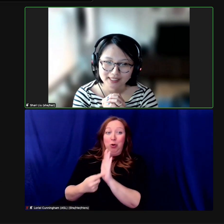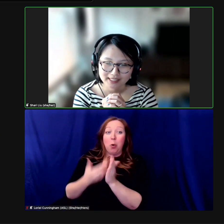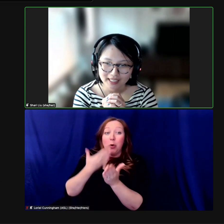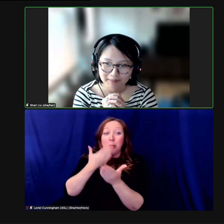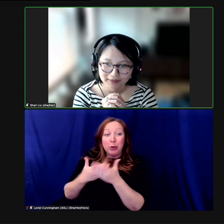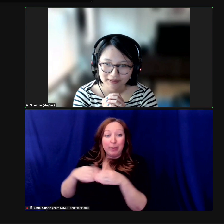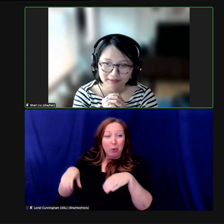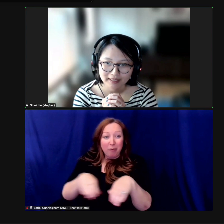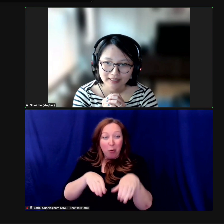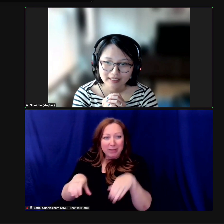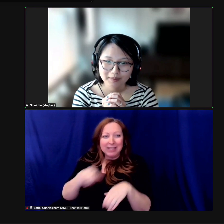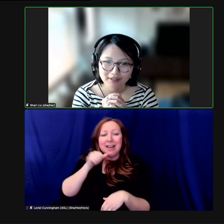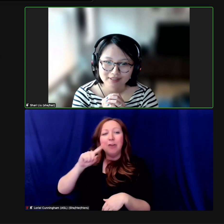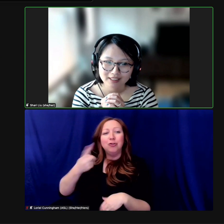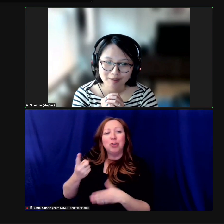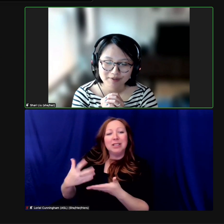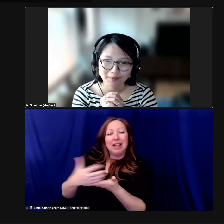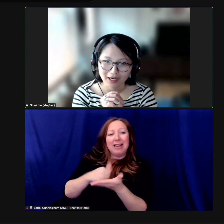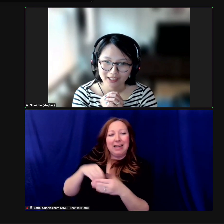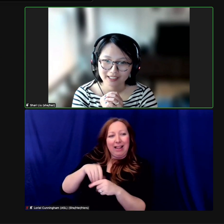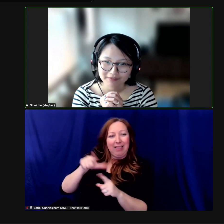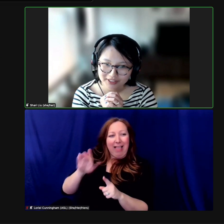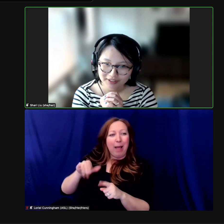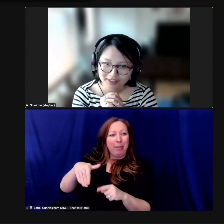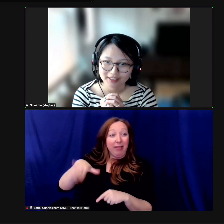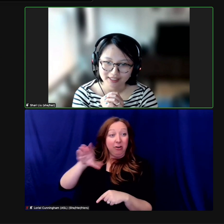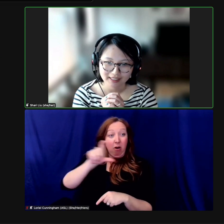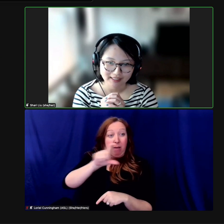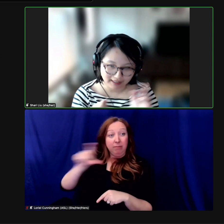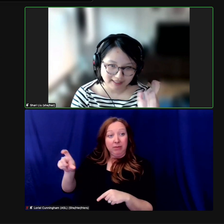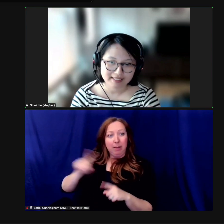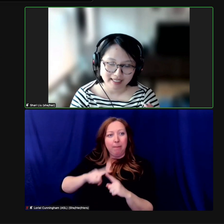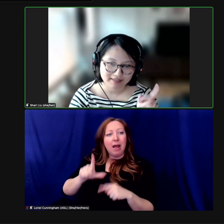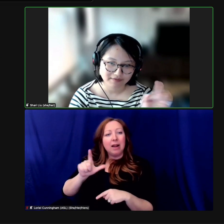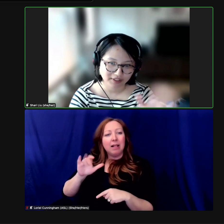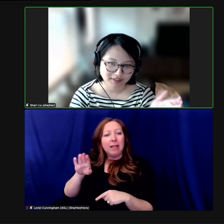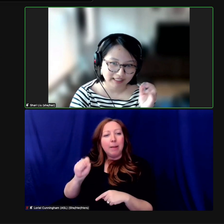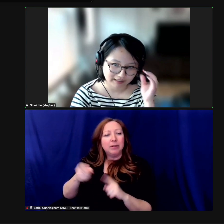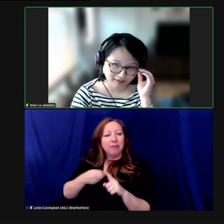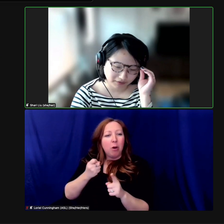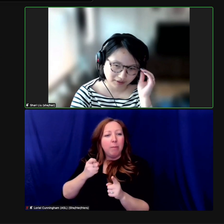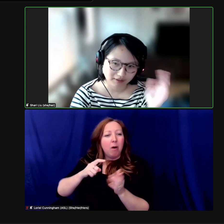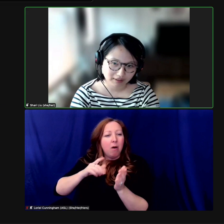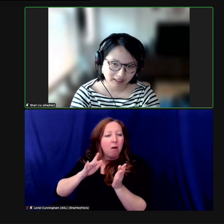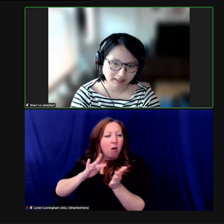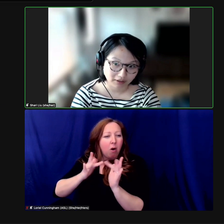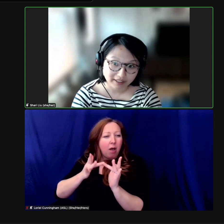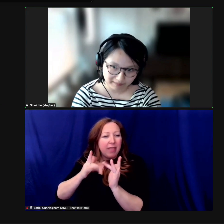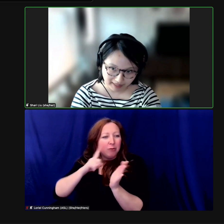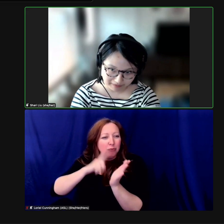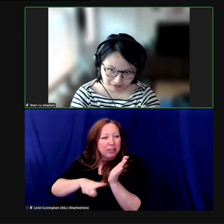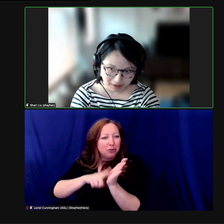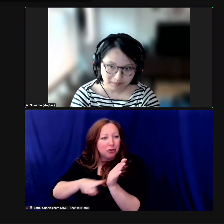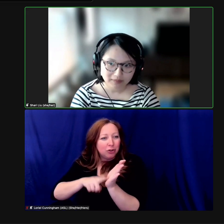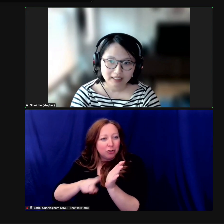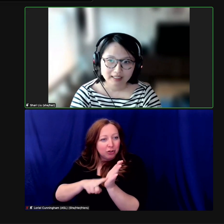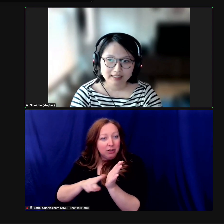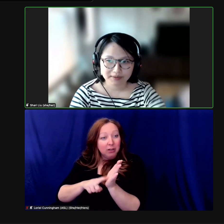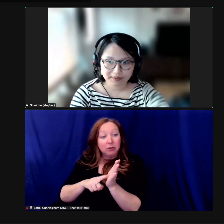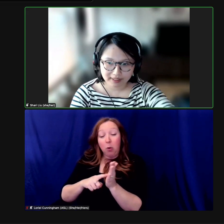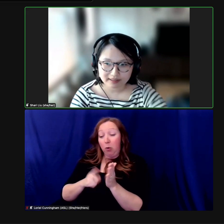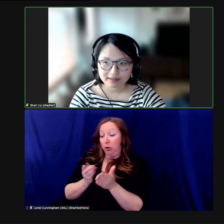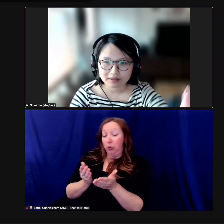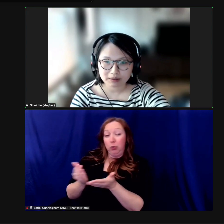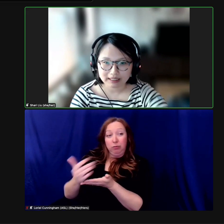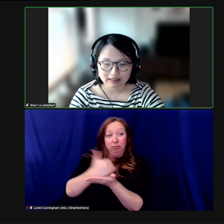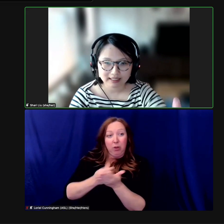like the ones in the top row, but also clips from online research, in this case, videos collected over the Lookit platform.